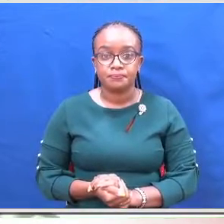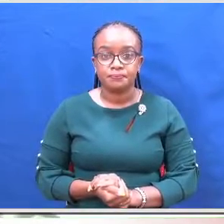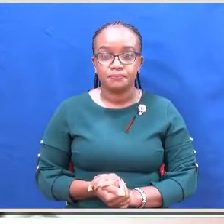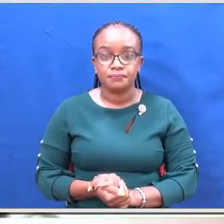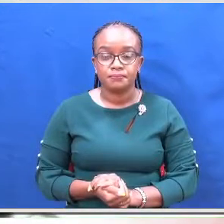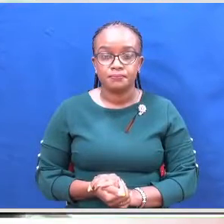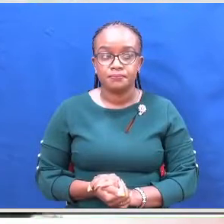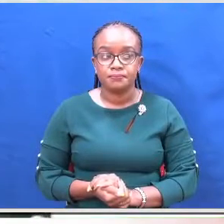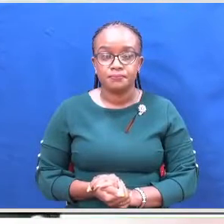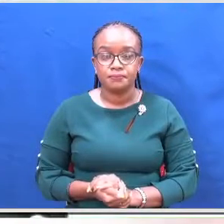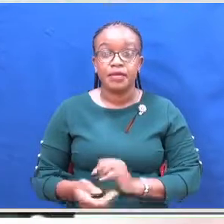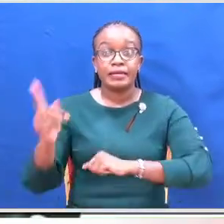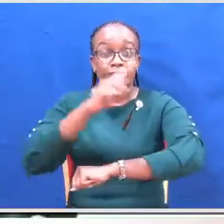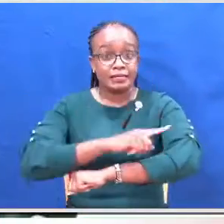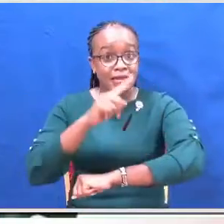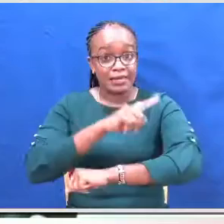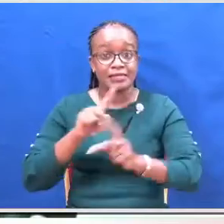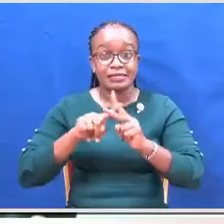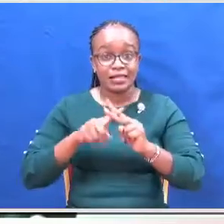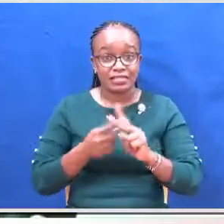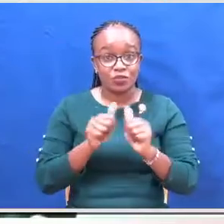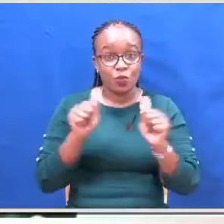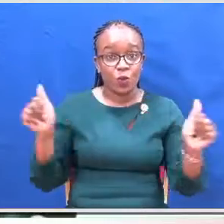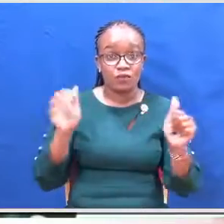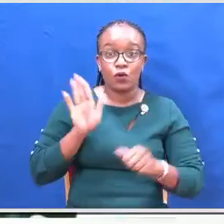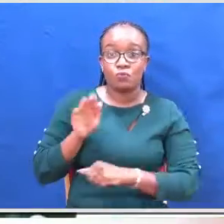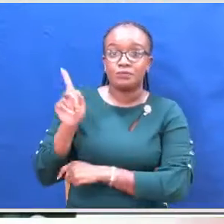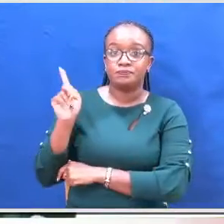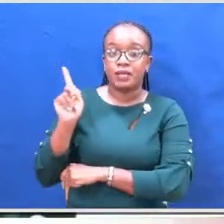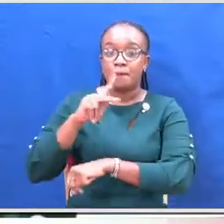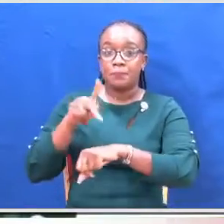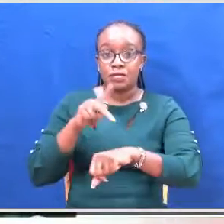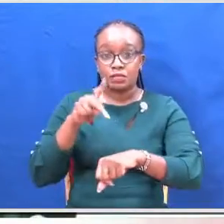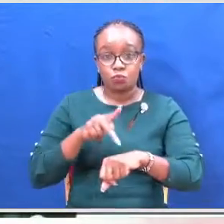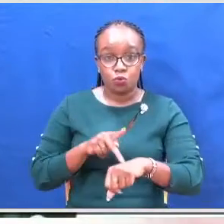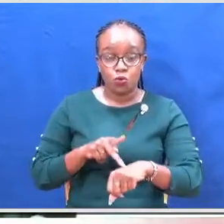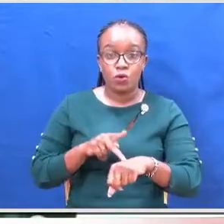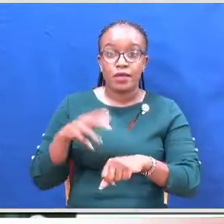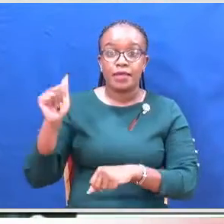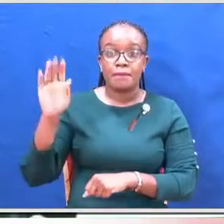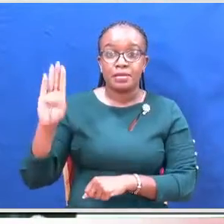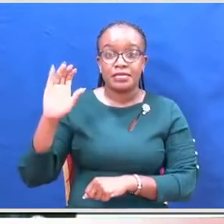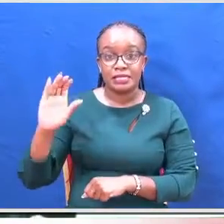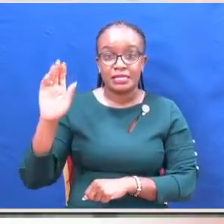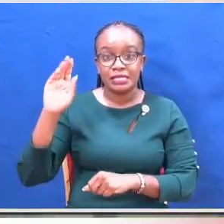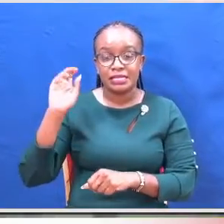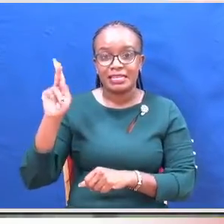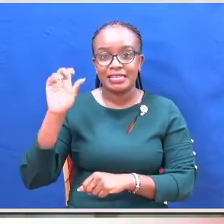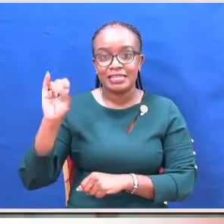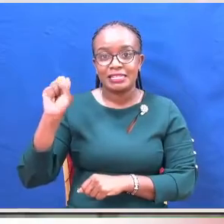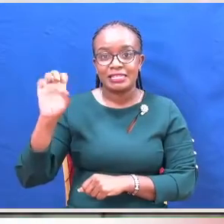The day started off well for Beta Mutuku, the principal at ABC Kiseveni Secondary School in Machakos County.